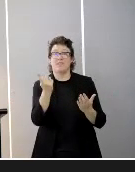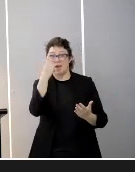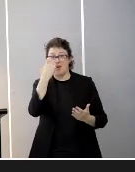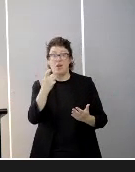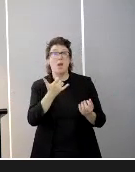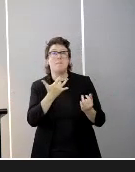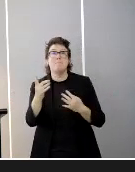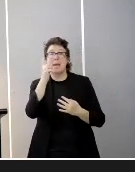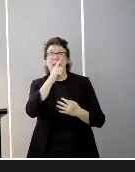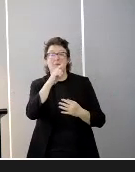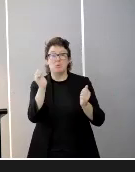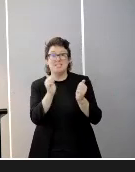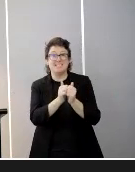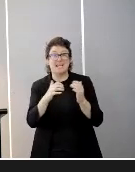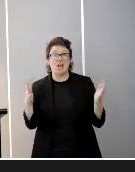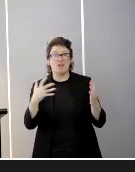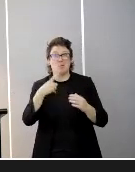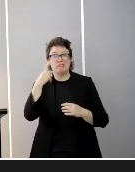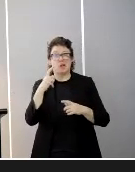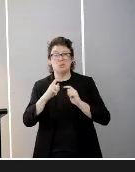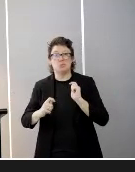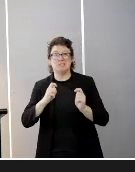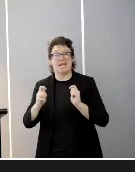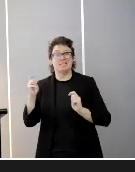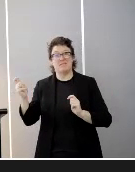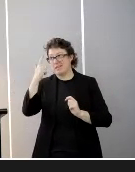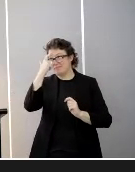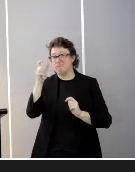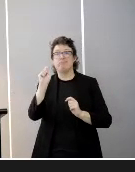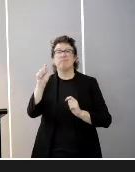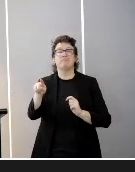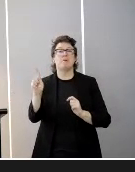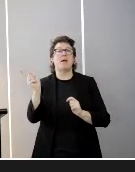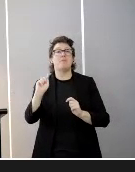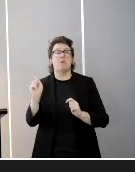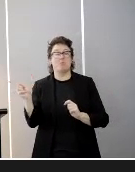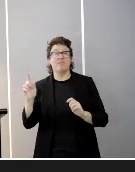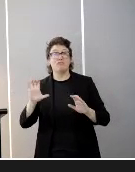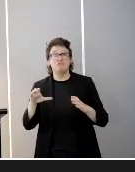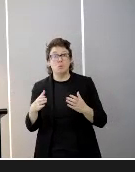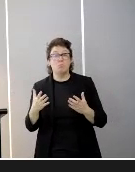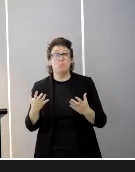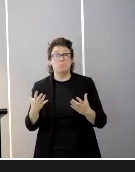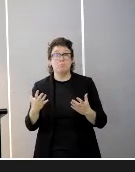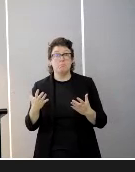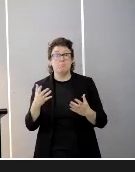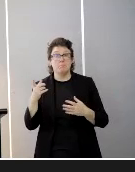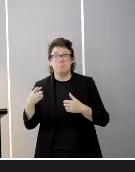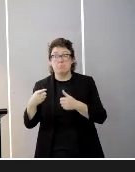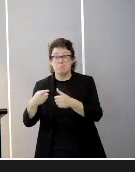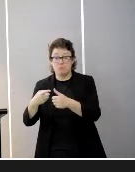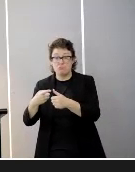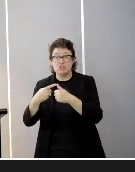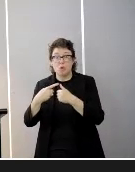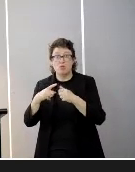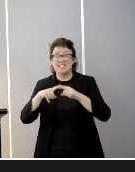people disagree with it, and we're trying to kind of test it at the moment to look at, is this group, do they respond differently to